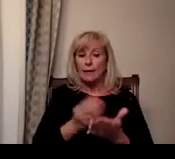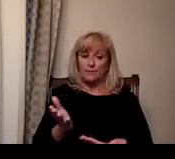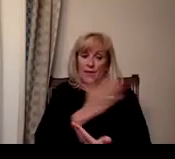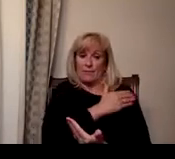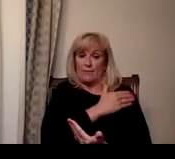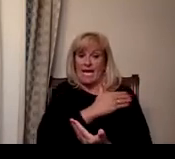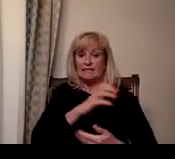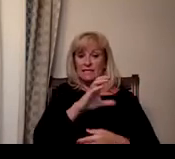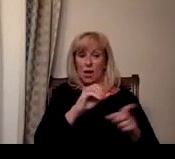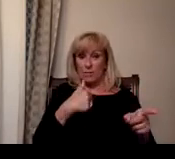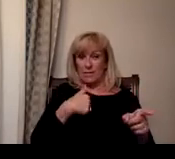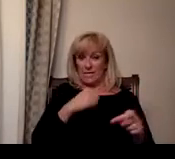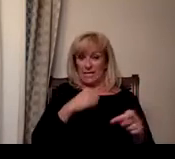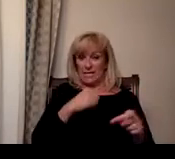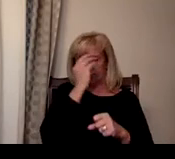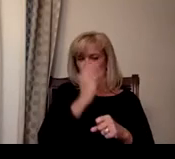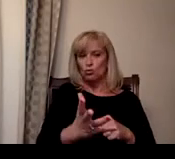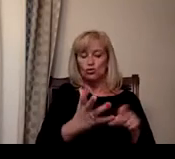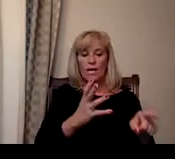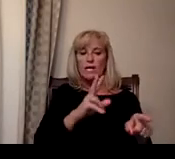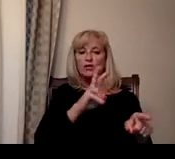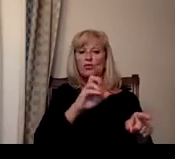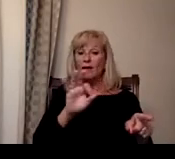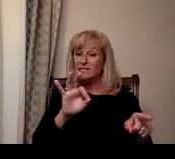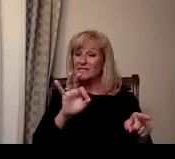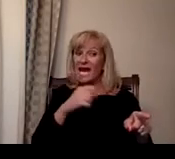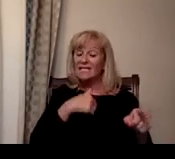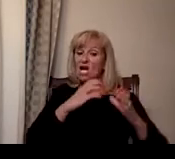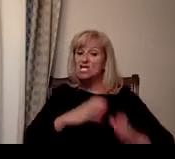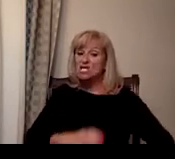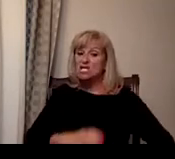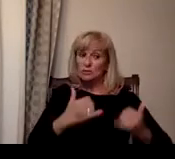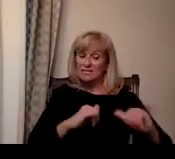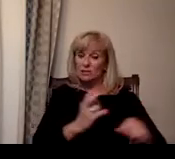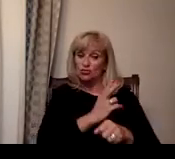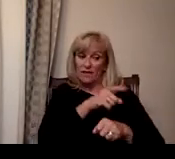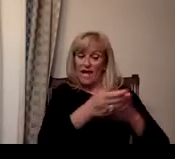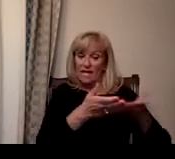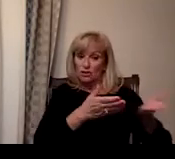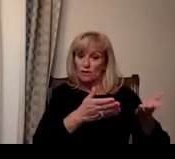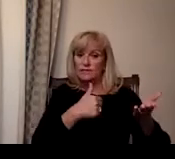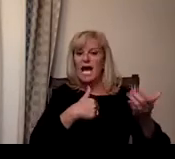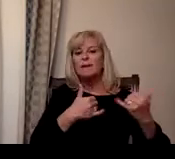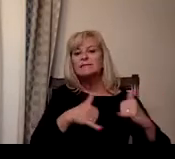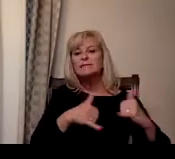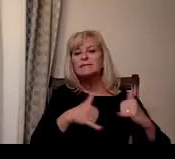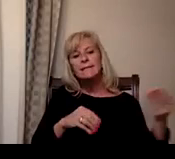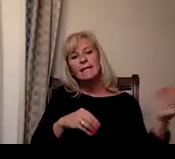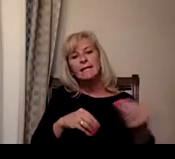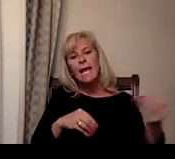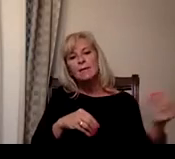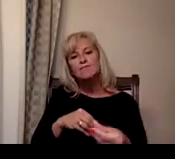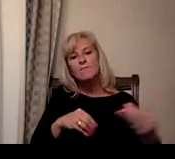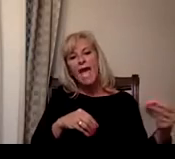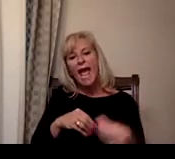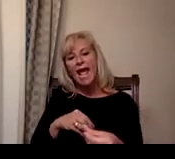got in 2009 that are still using that service. I am still getting paid for that almost 9 years